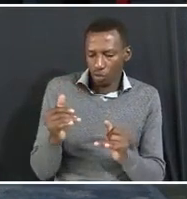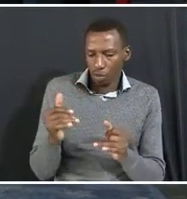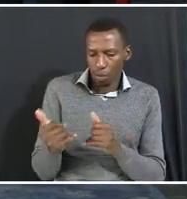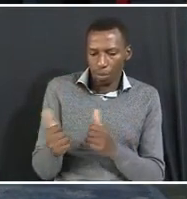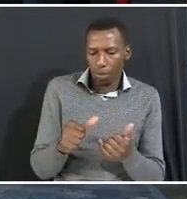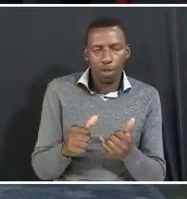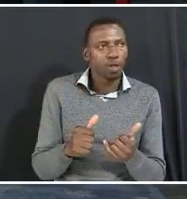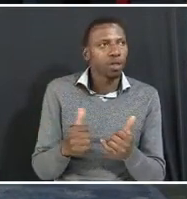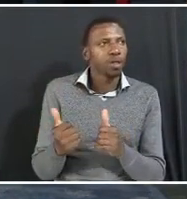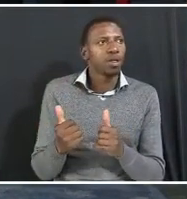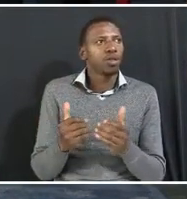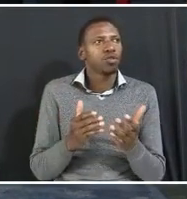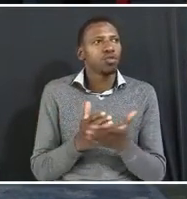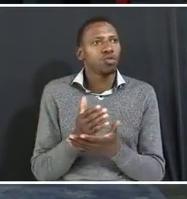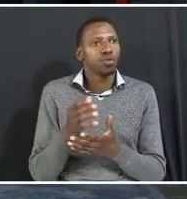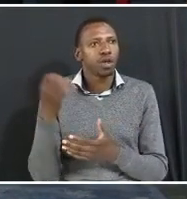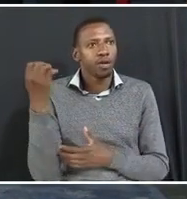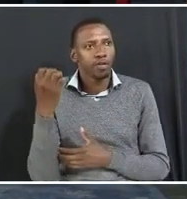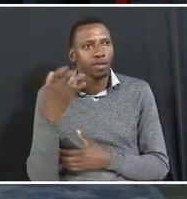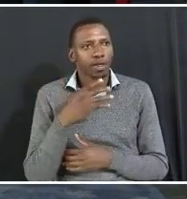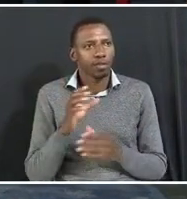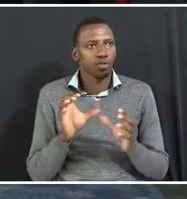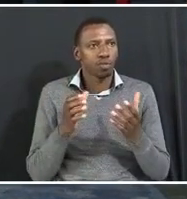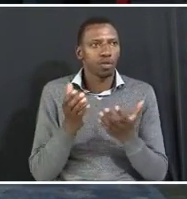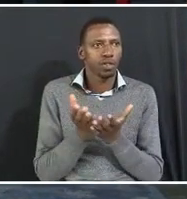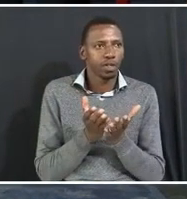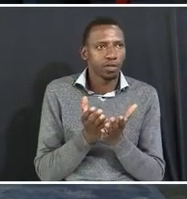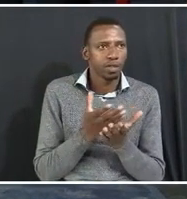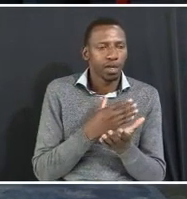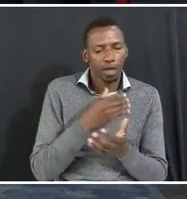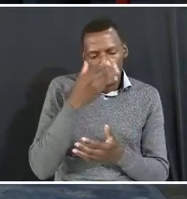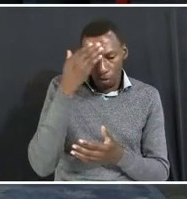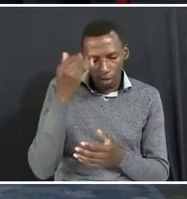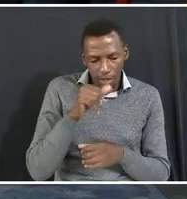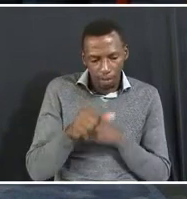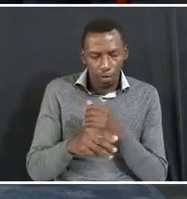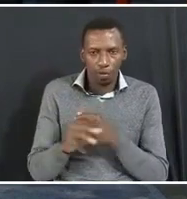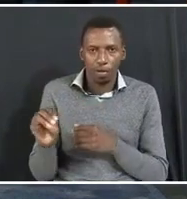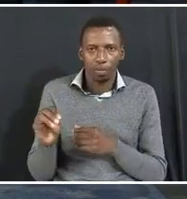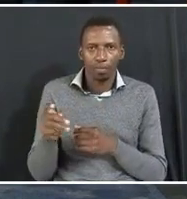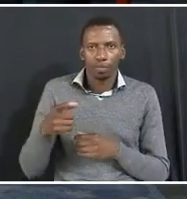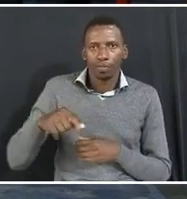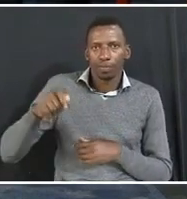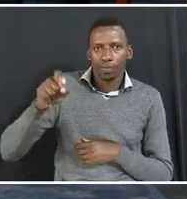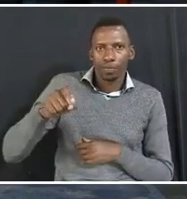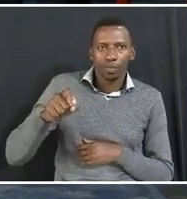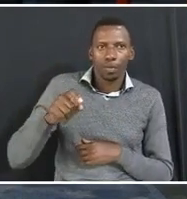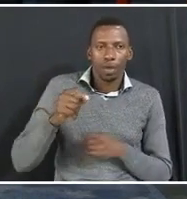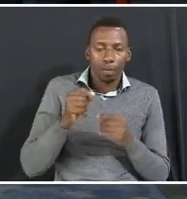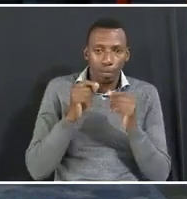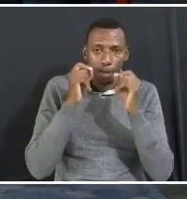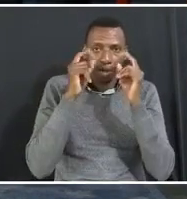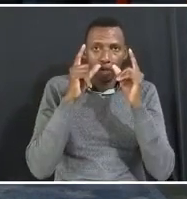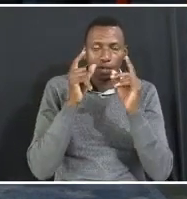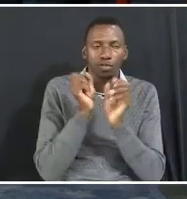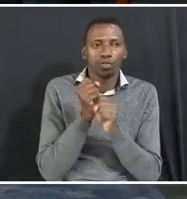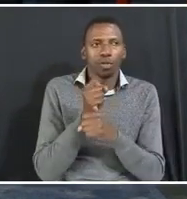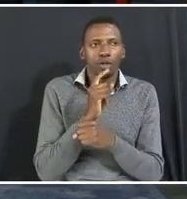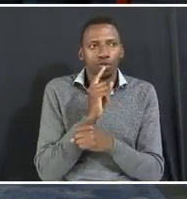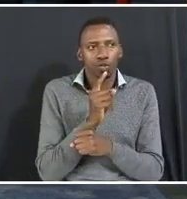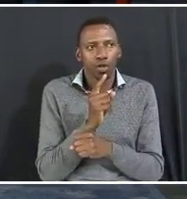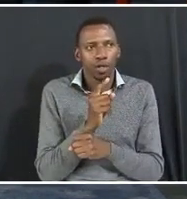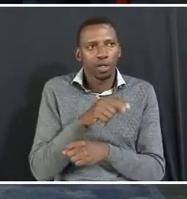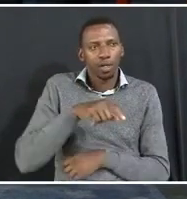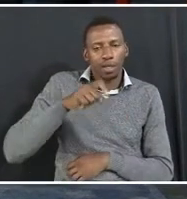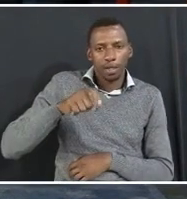evangelism, through some of this community service that we have done, and we forget about them. So we need to be very alert to ensure that